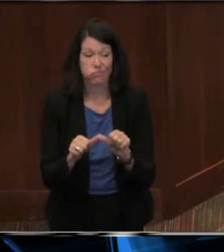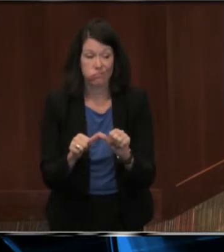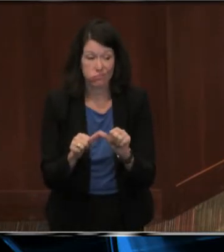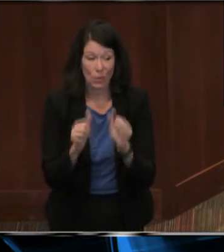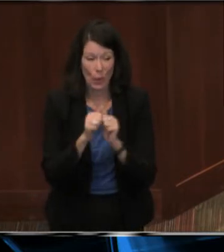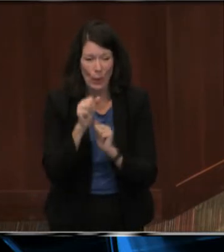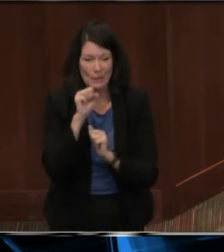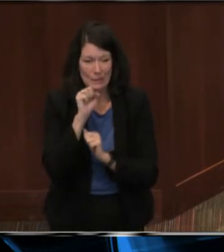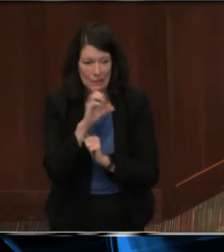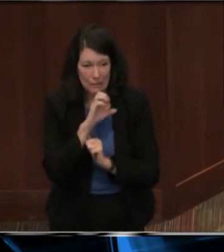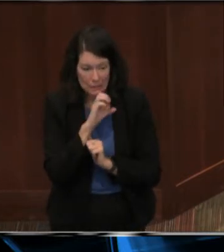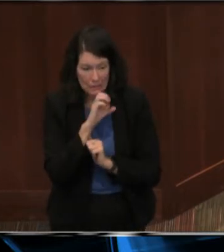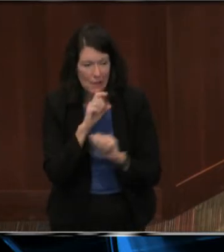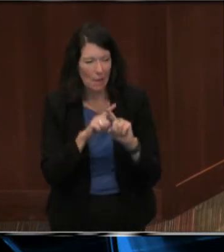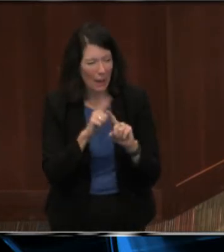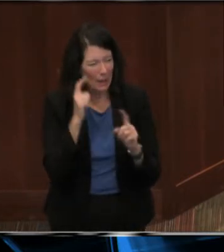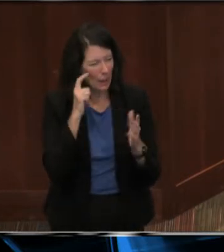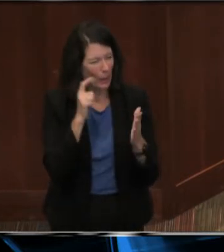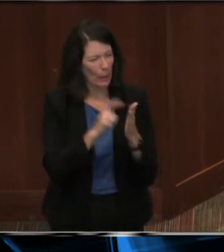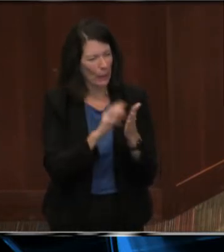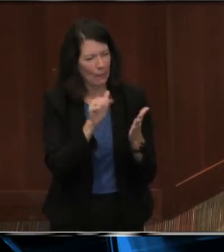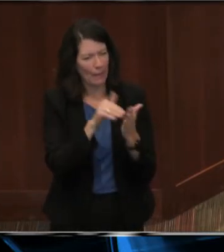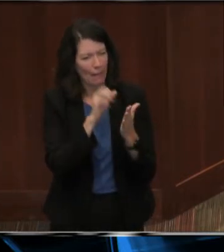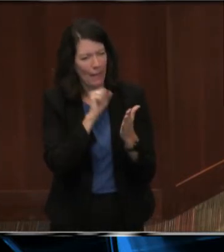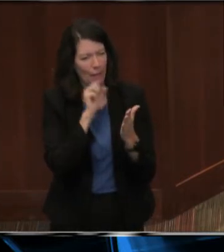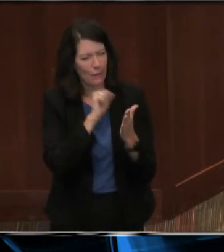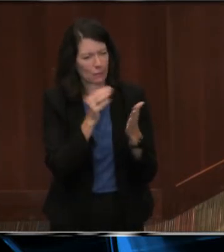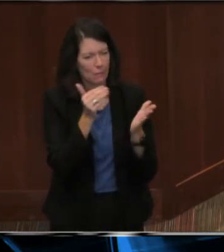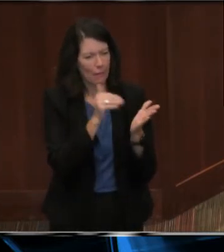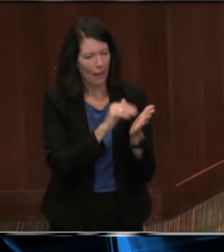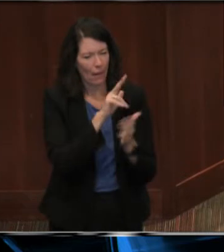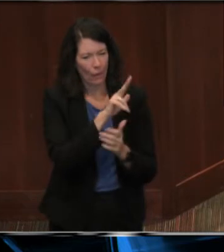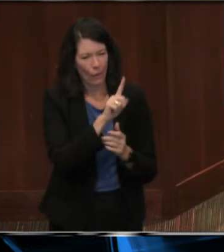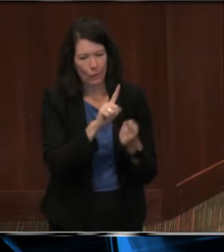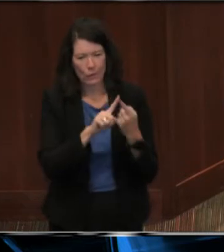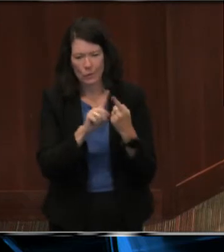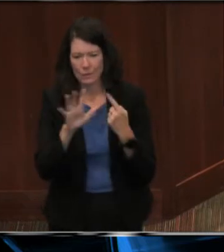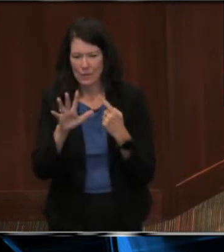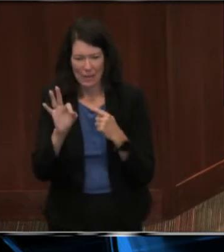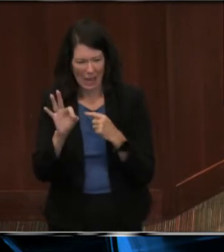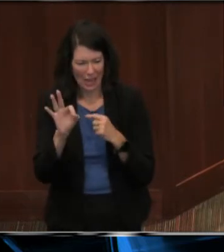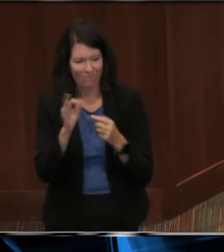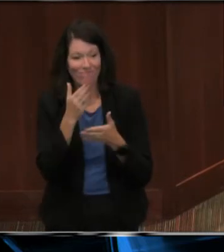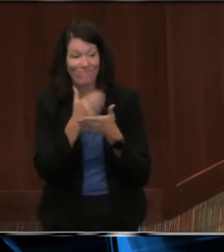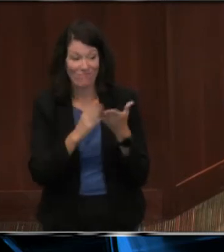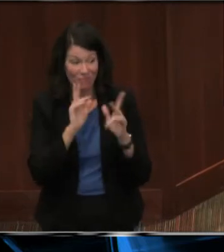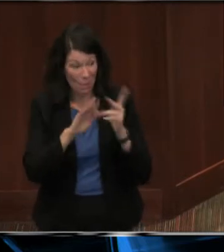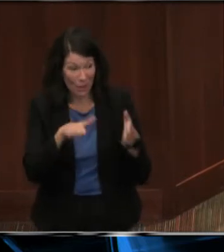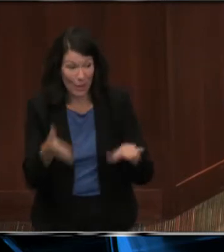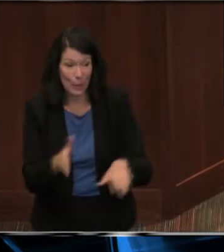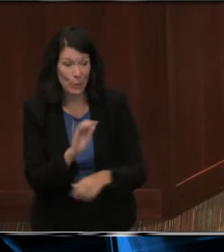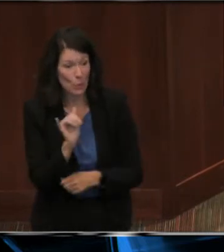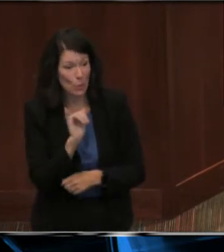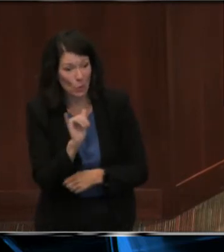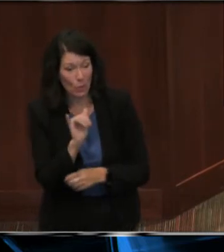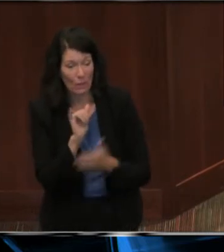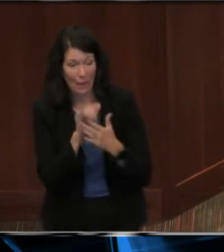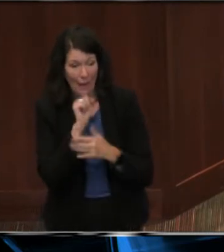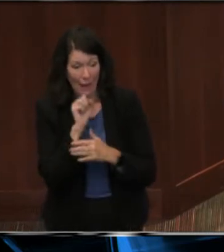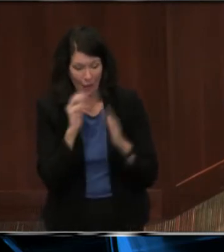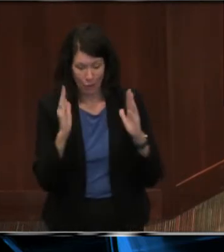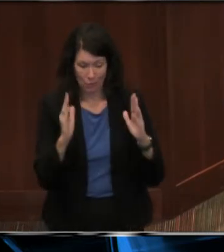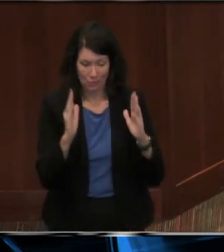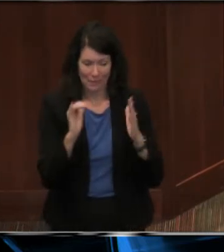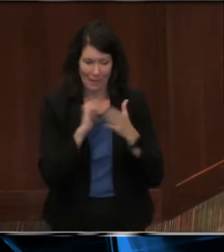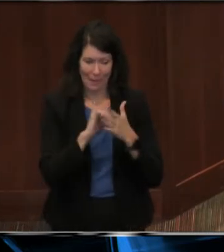but we're beginning to see in that middle age that we are having some fatalities as well. And a lot